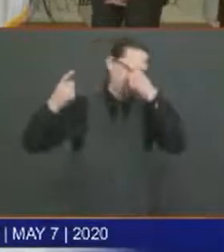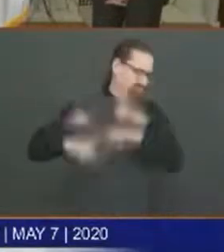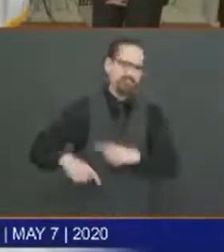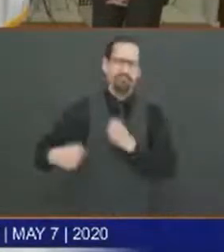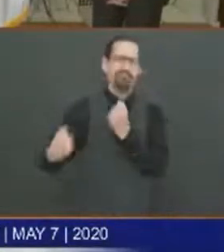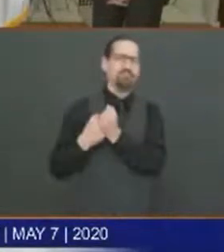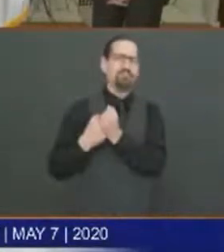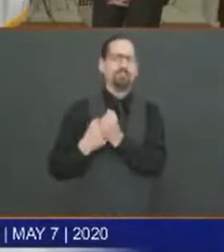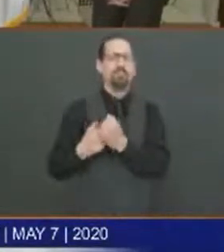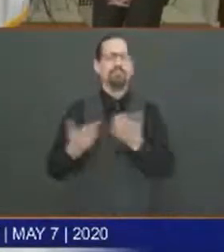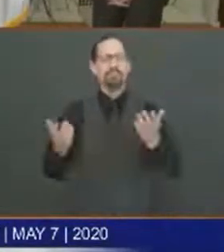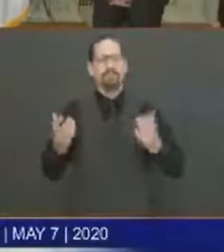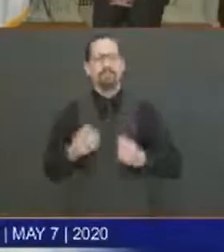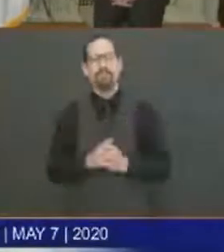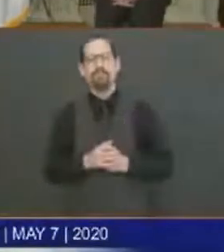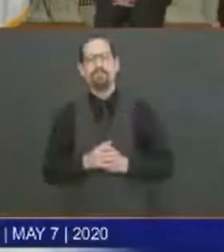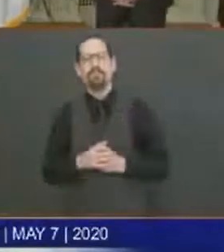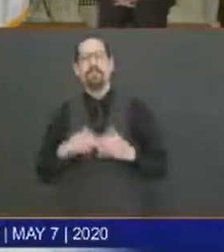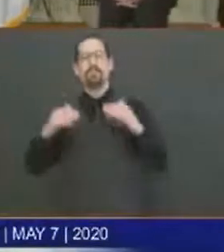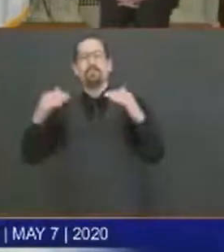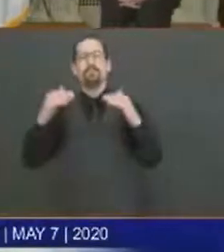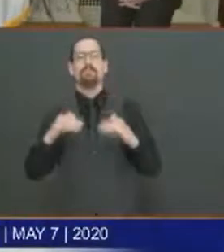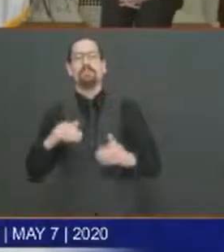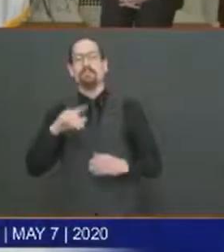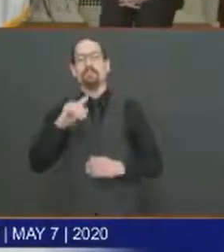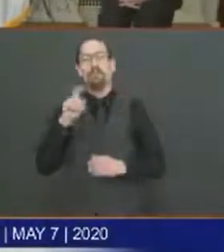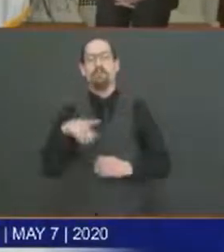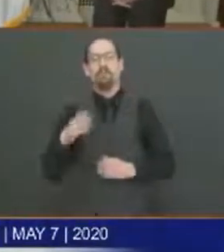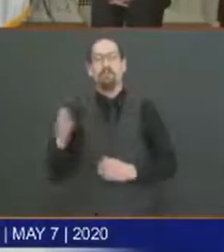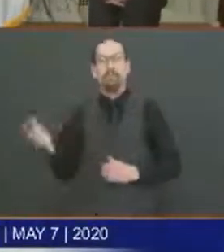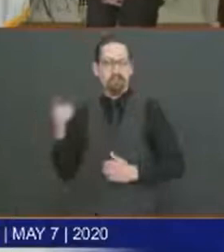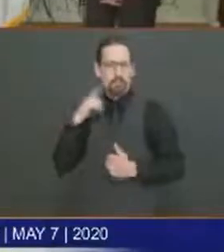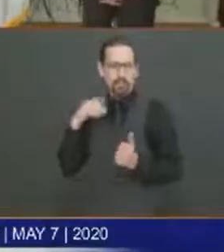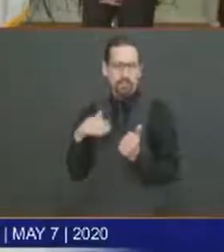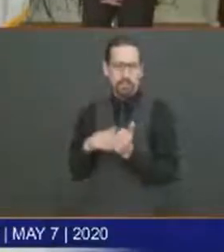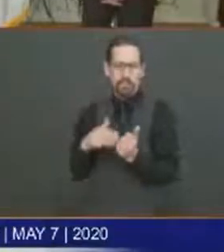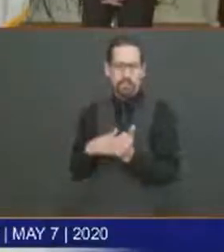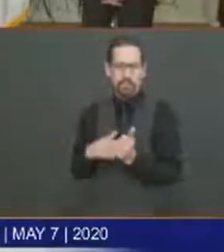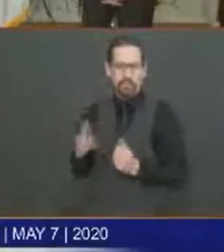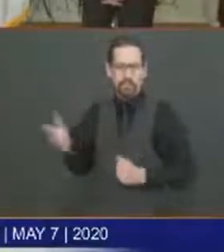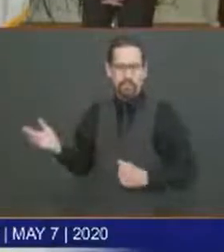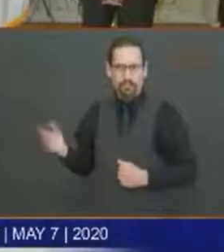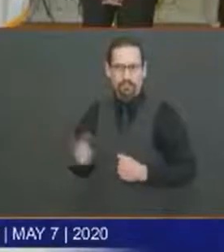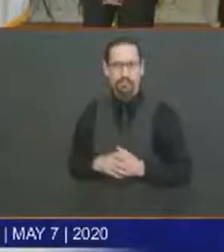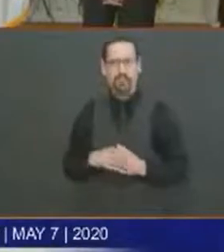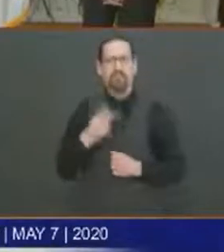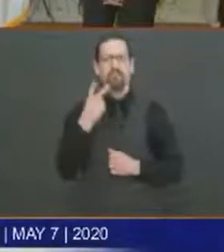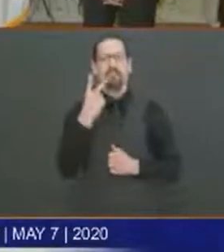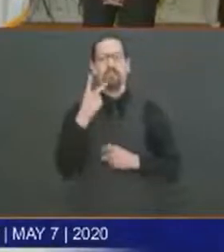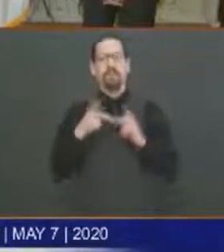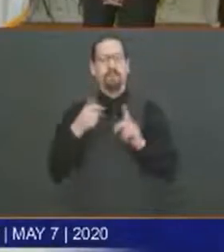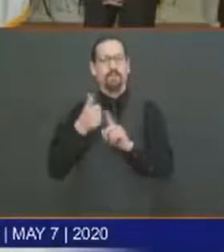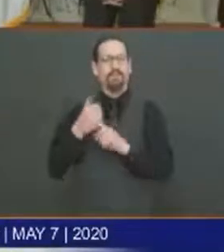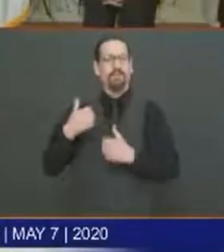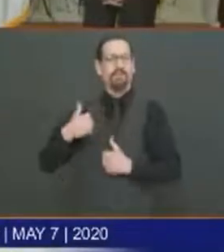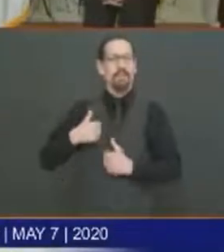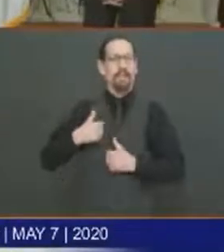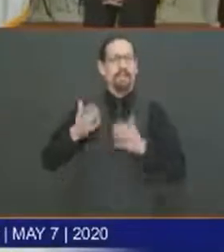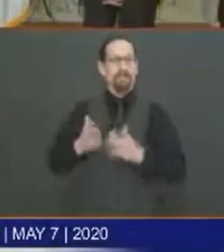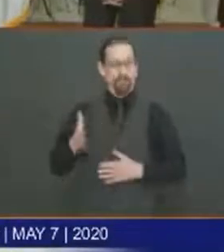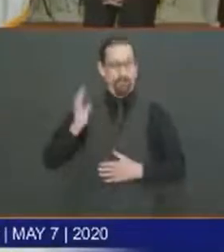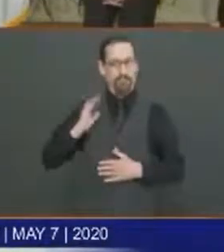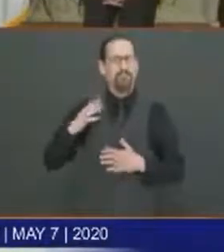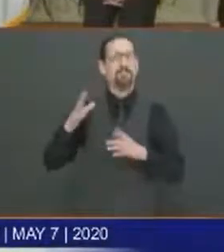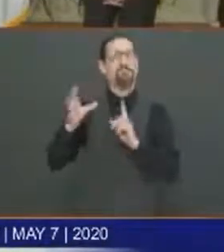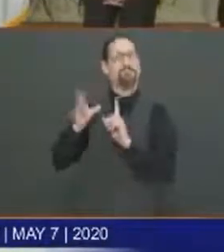Alexander Scott mentioned earlier, and this is Tim White's comment, 2 residents at the Veterans Home who have tested positive for COVID-19